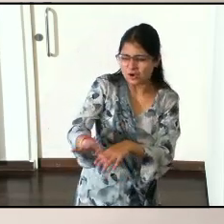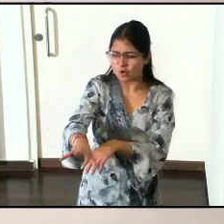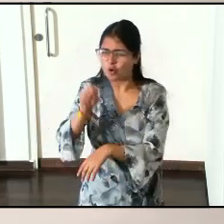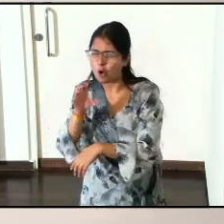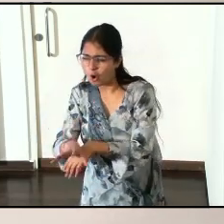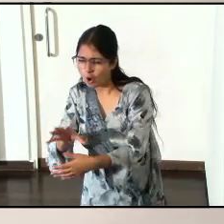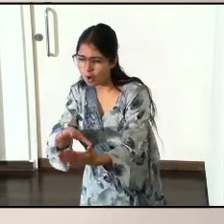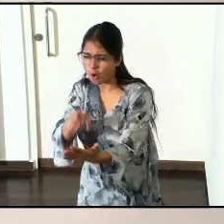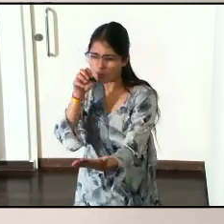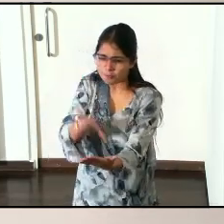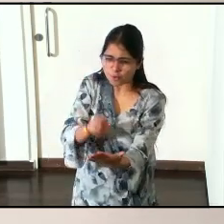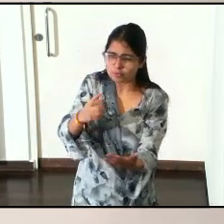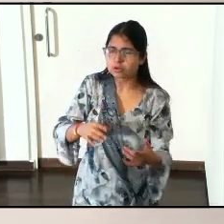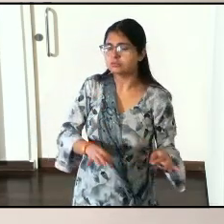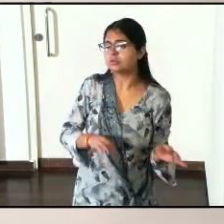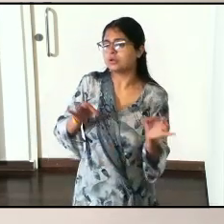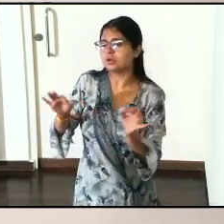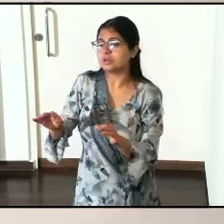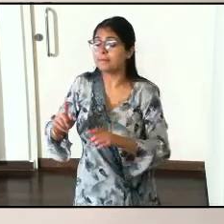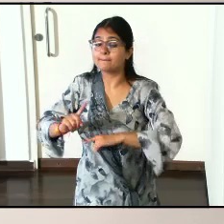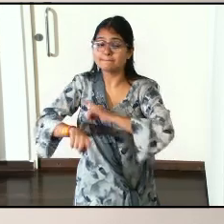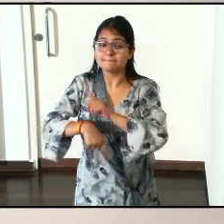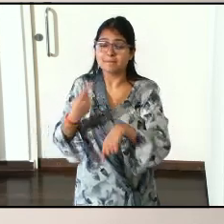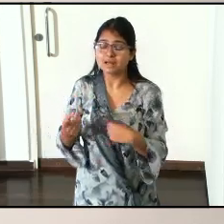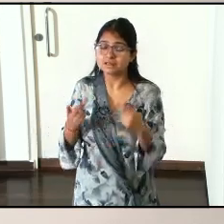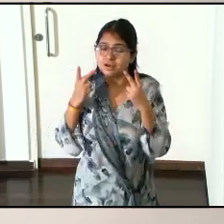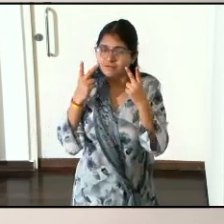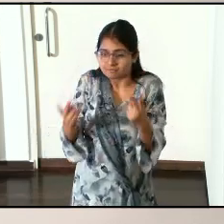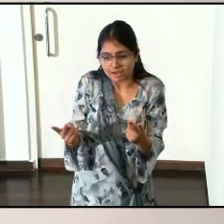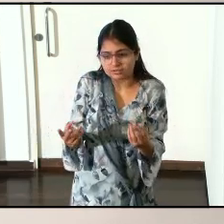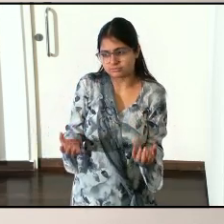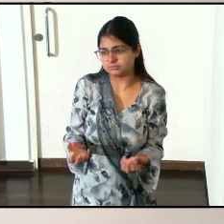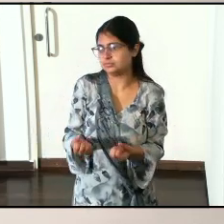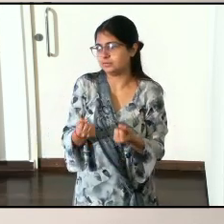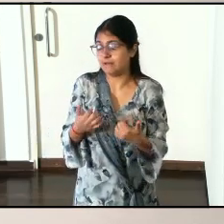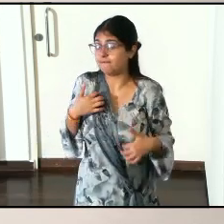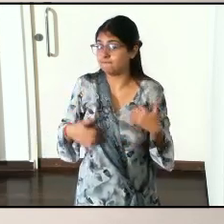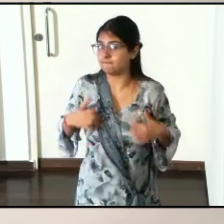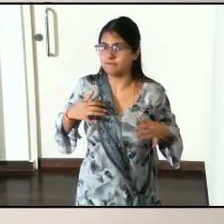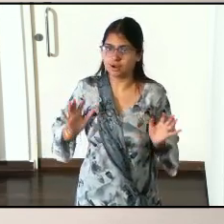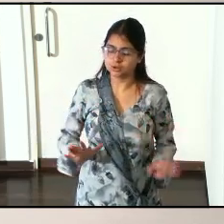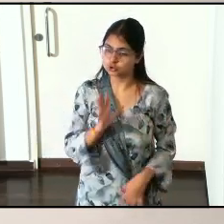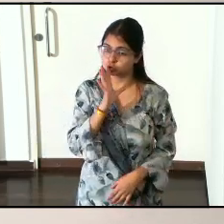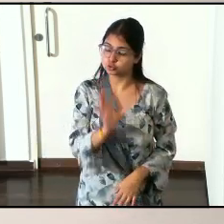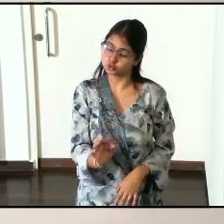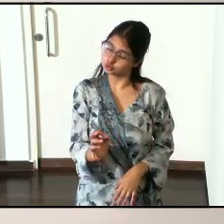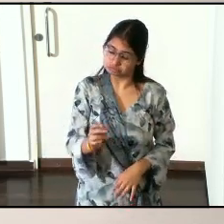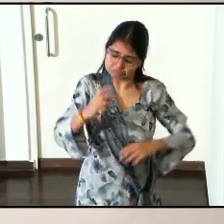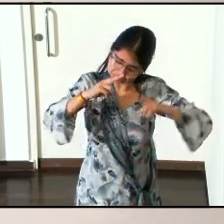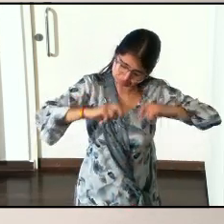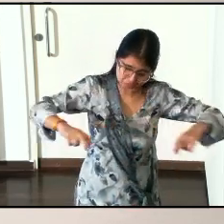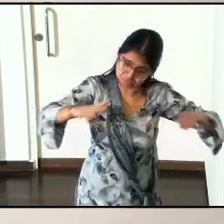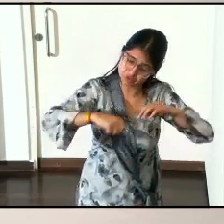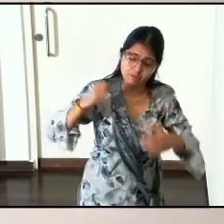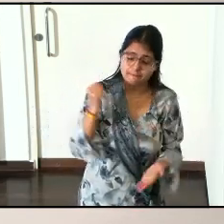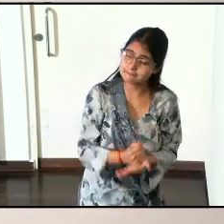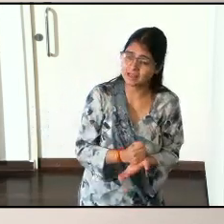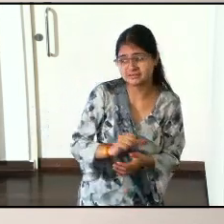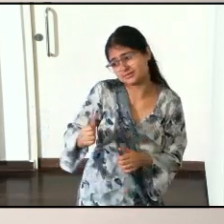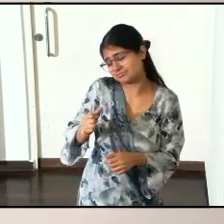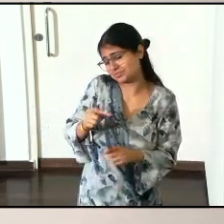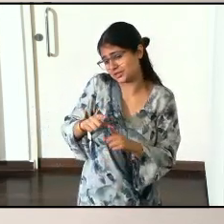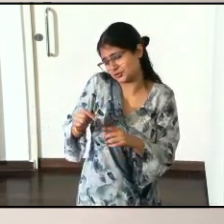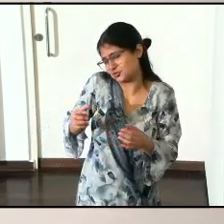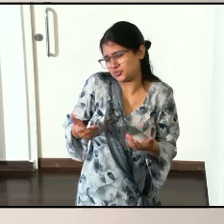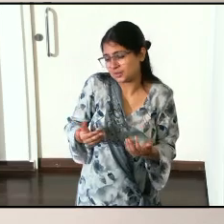Van Gogh and pass it off as a Van Gogh. I find them actually really quite fascinating. I think somebody should really research them. But